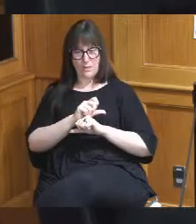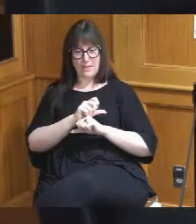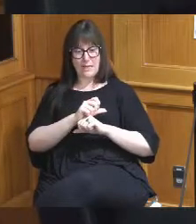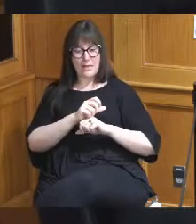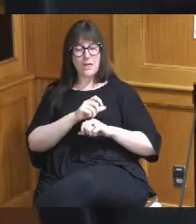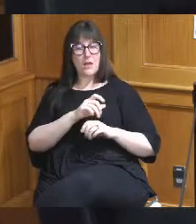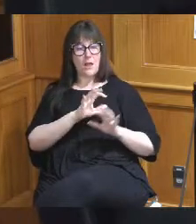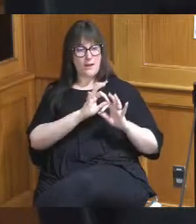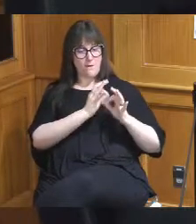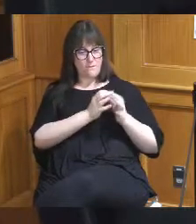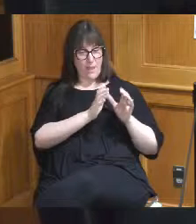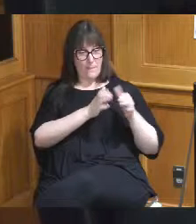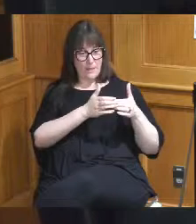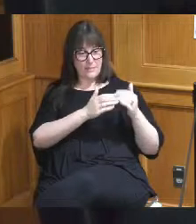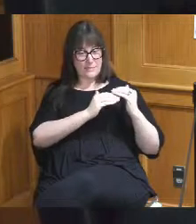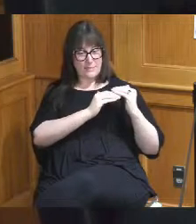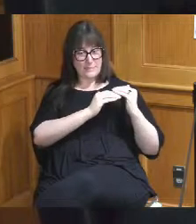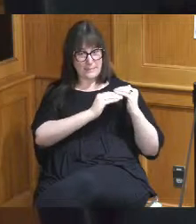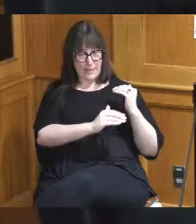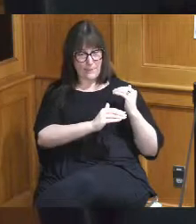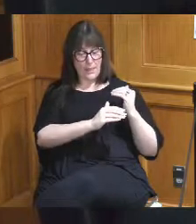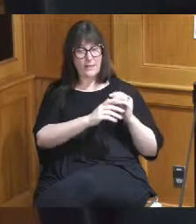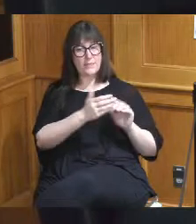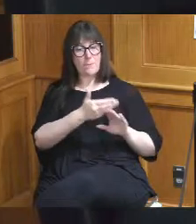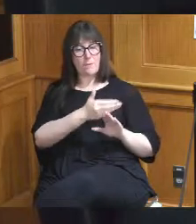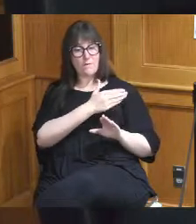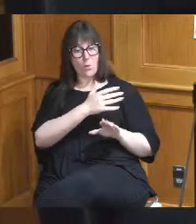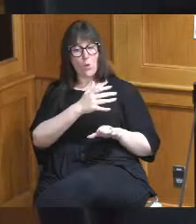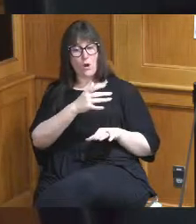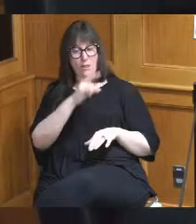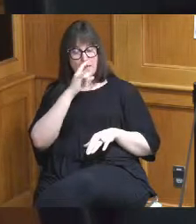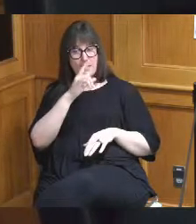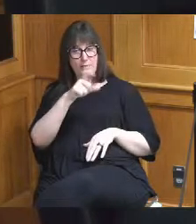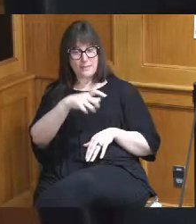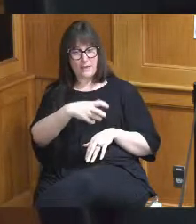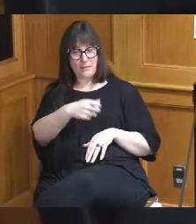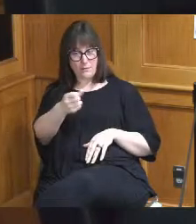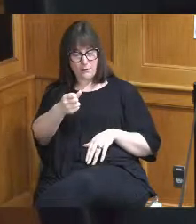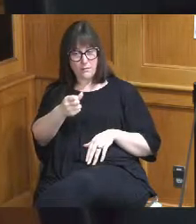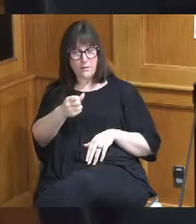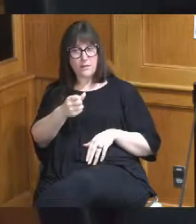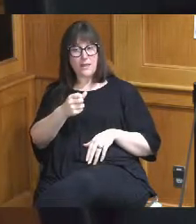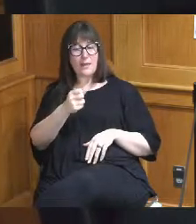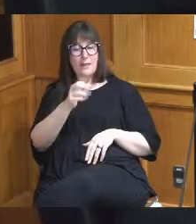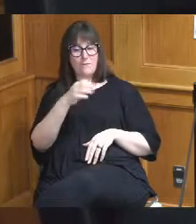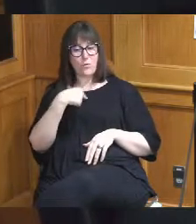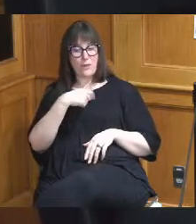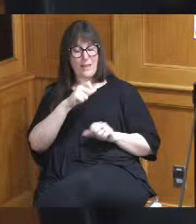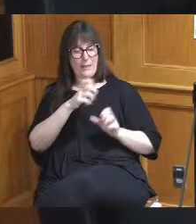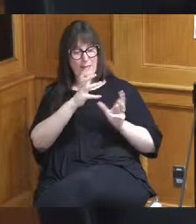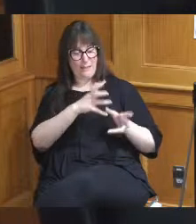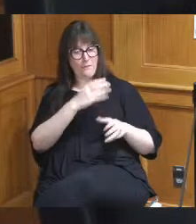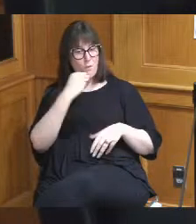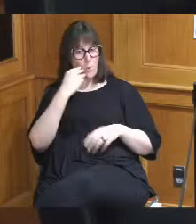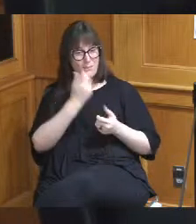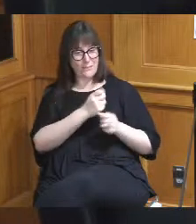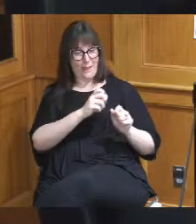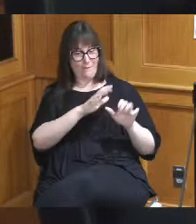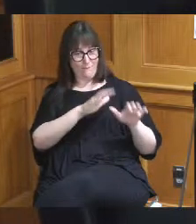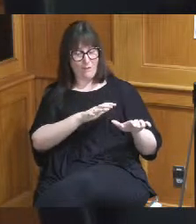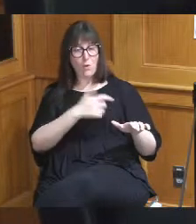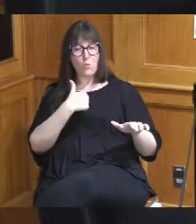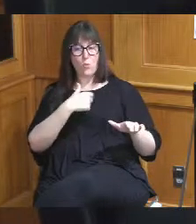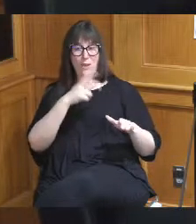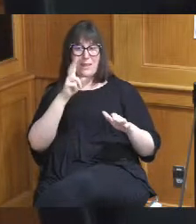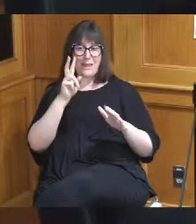stabilize families before the kids were removed, if the kids could be safely left at home, that we